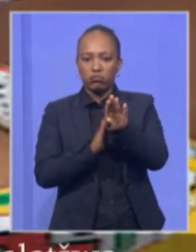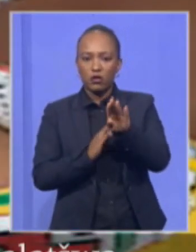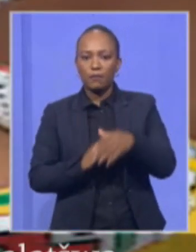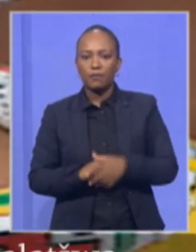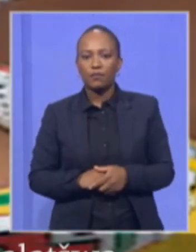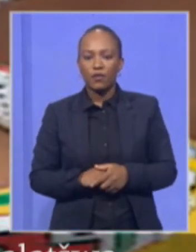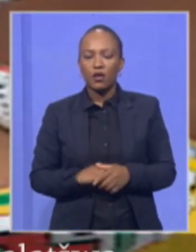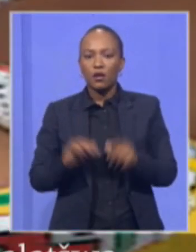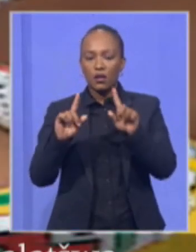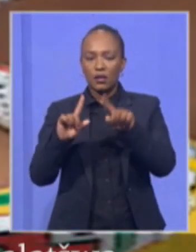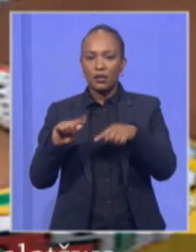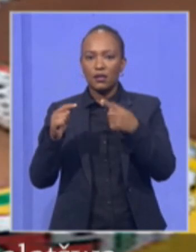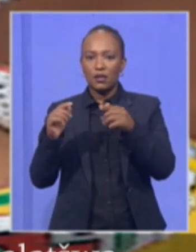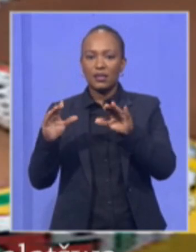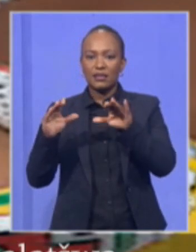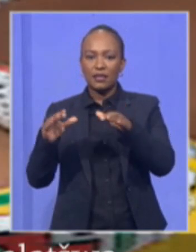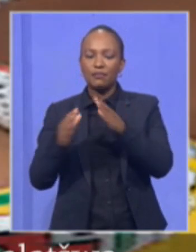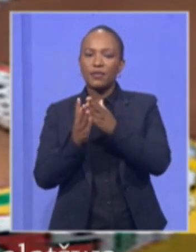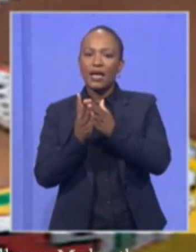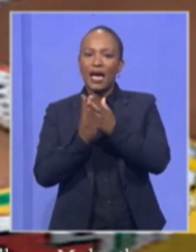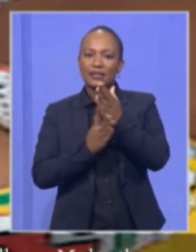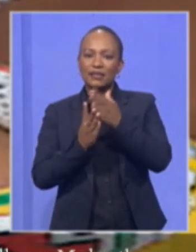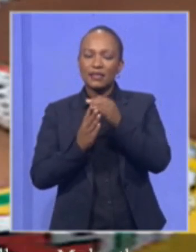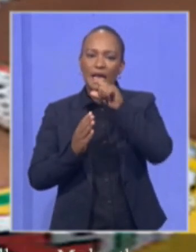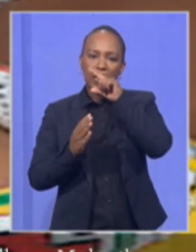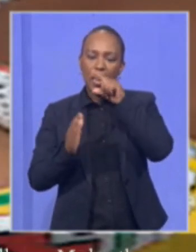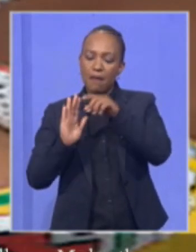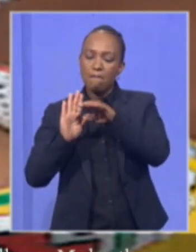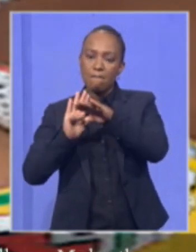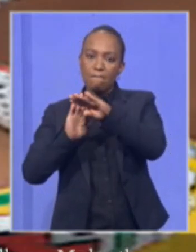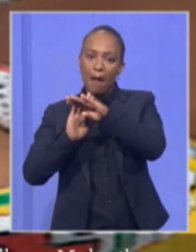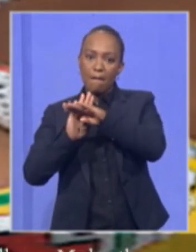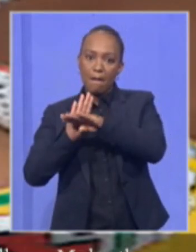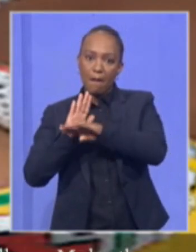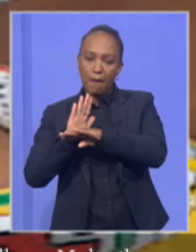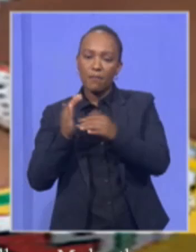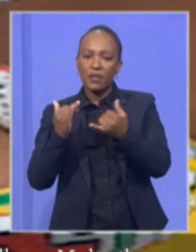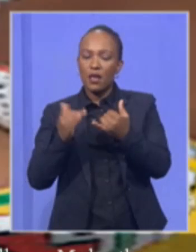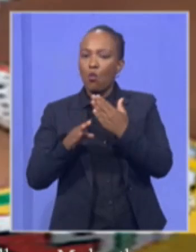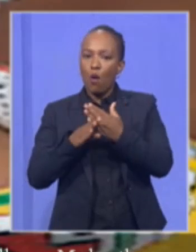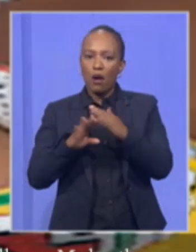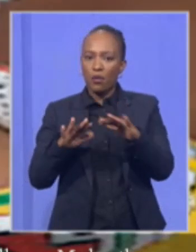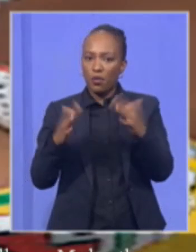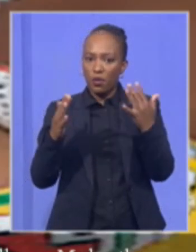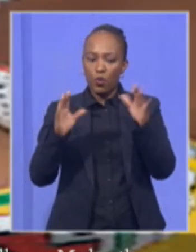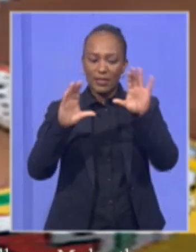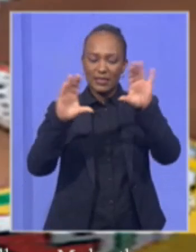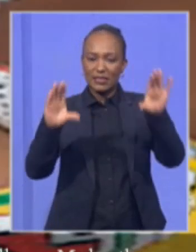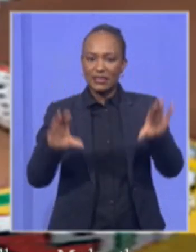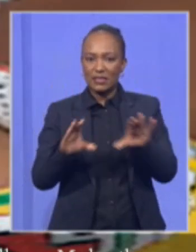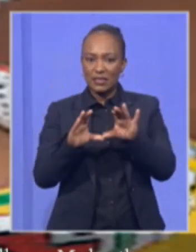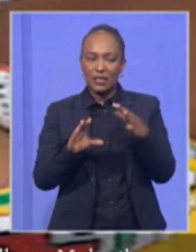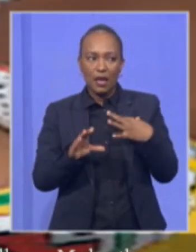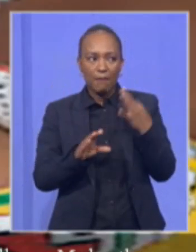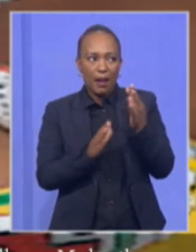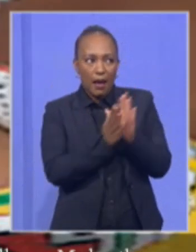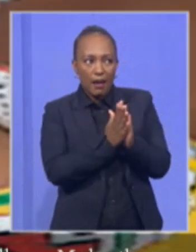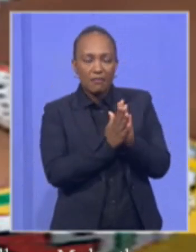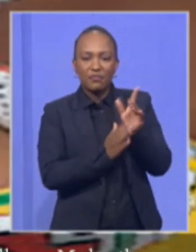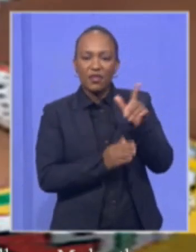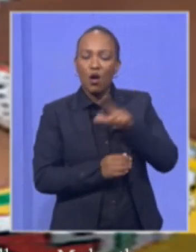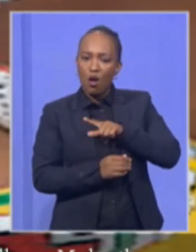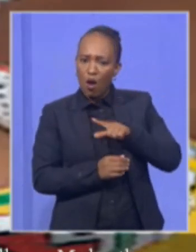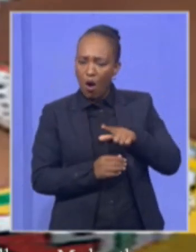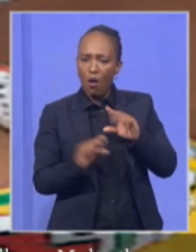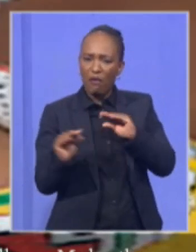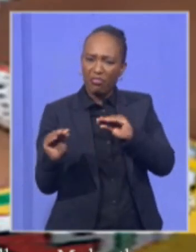team, the current method of accessing the register is inefficient and ineffective, where a certificate needs to be applied for and it takes long to get